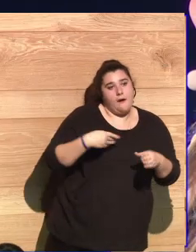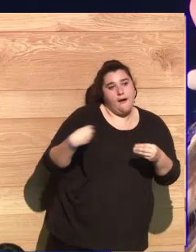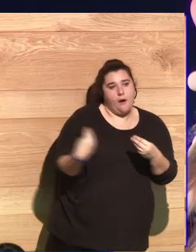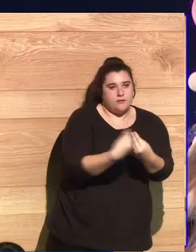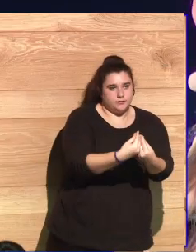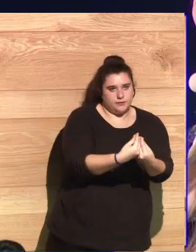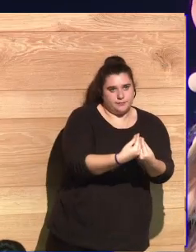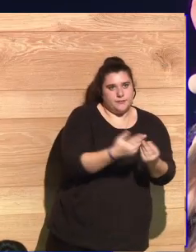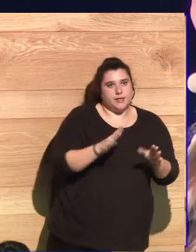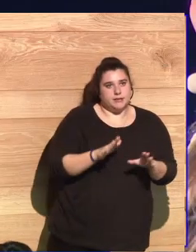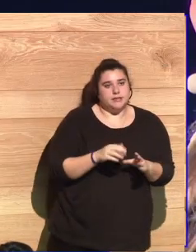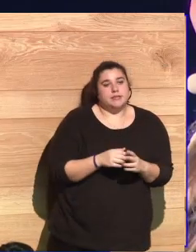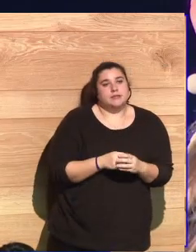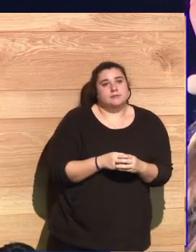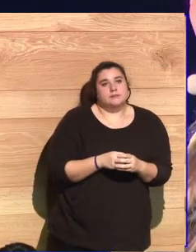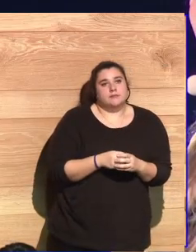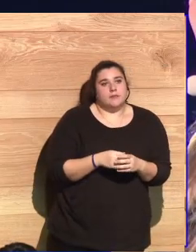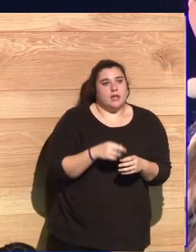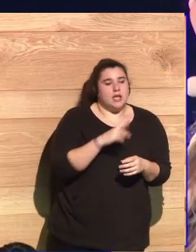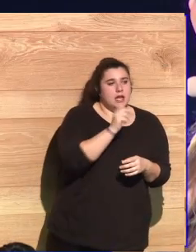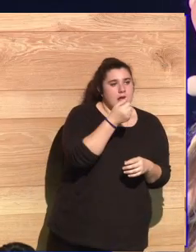that time in Rikers Island,